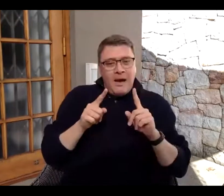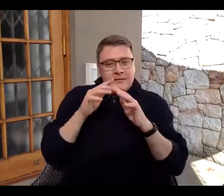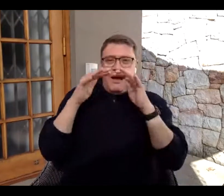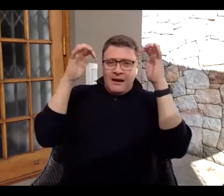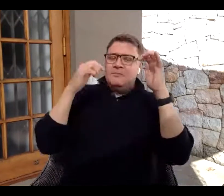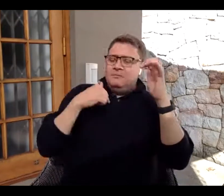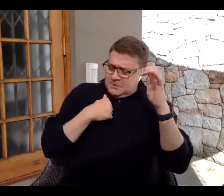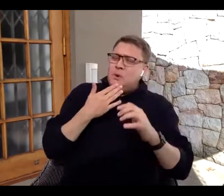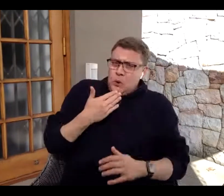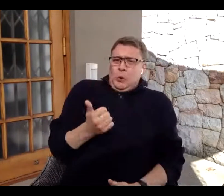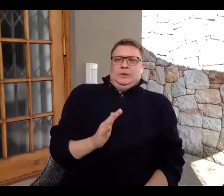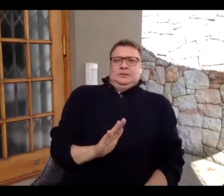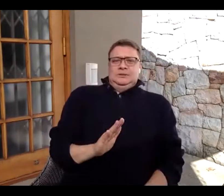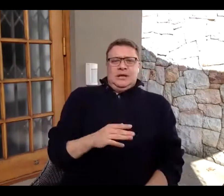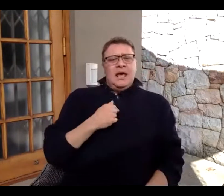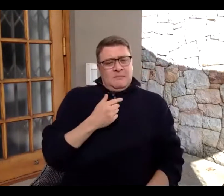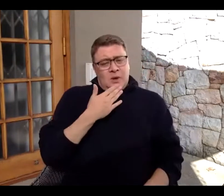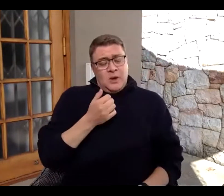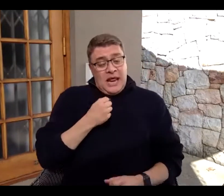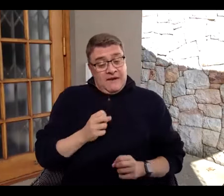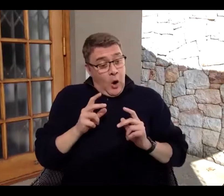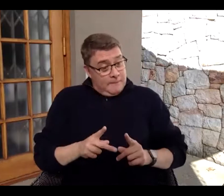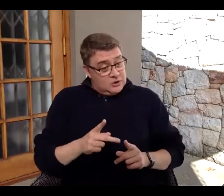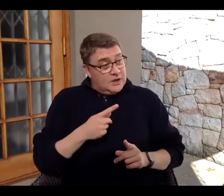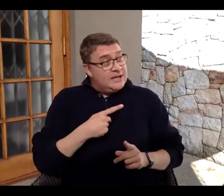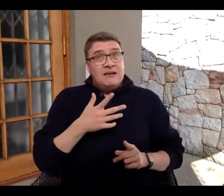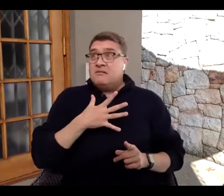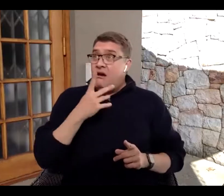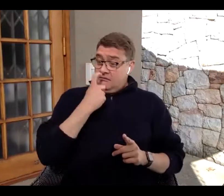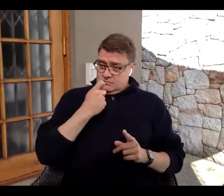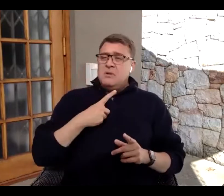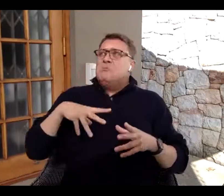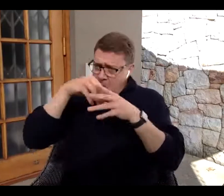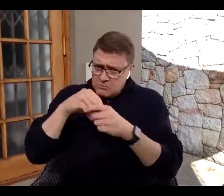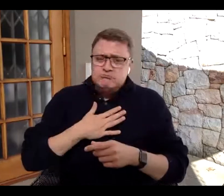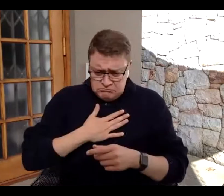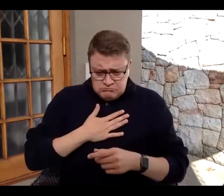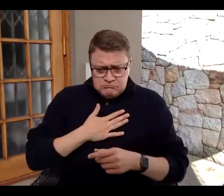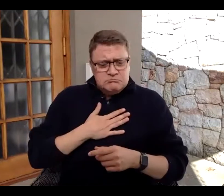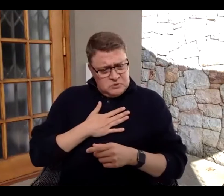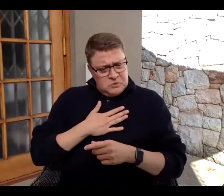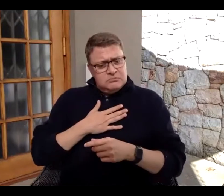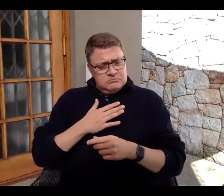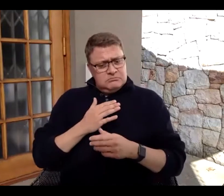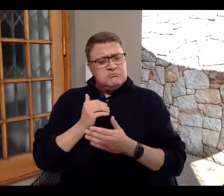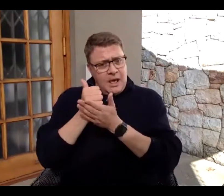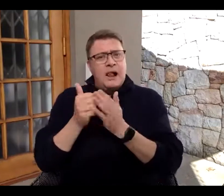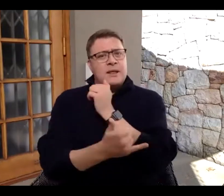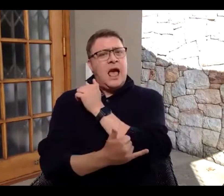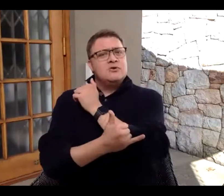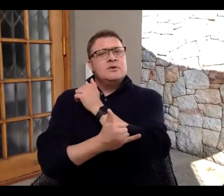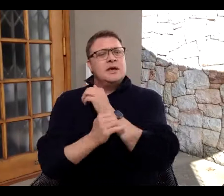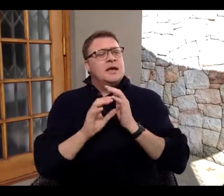would also be, if the opportunity comes, be part of that, to invest in our country and disabled kids, to help